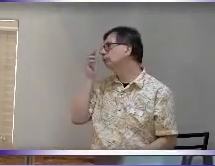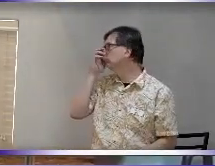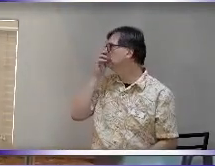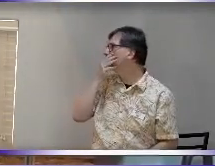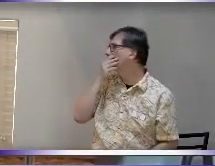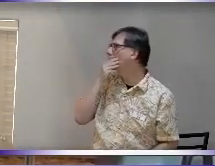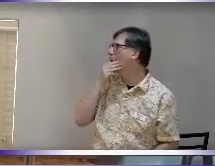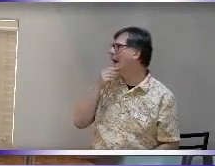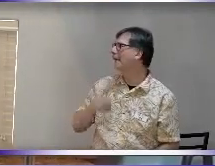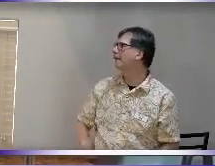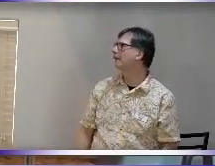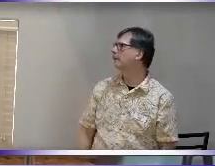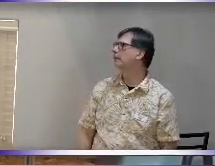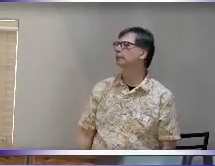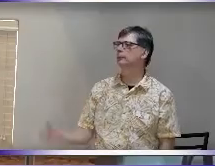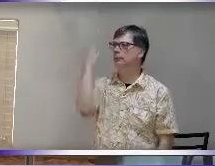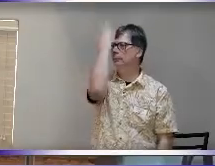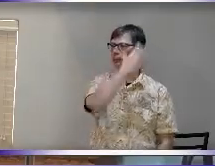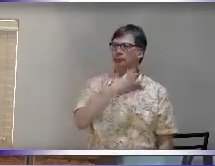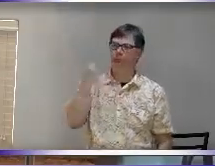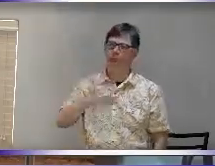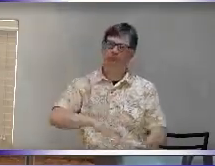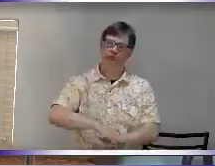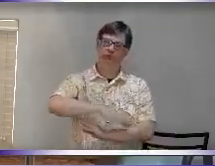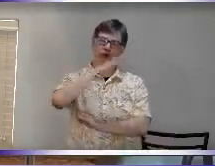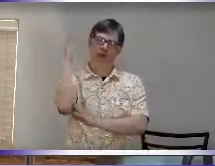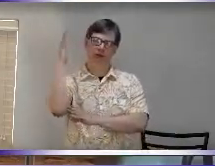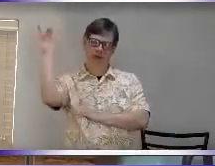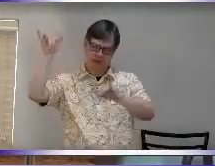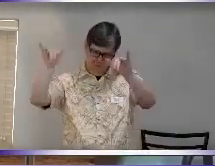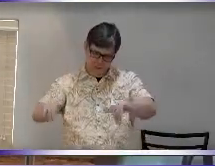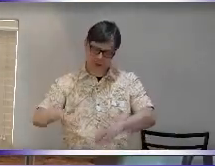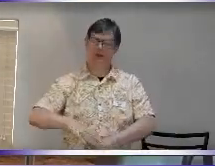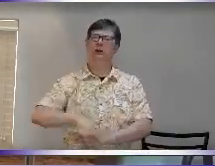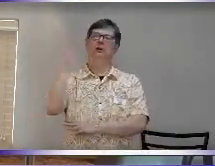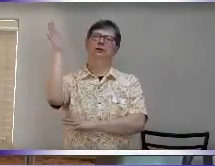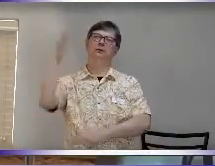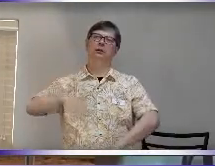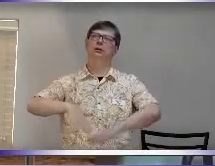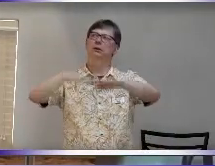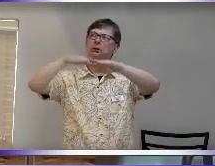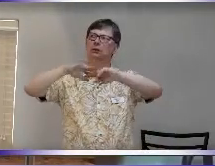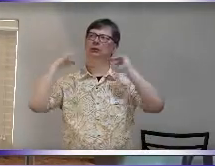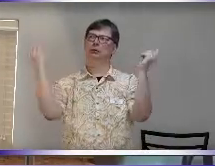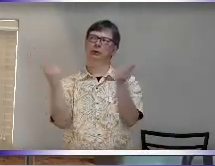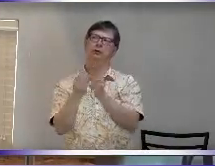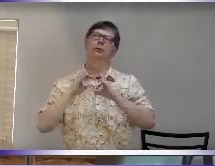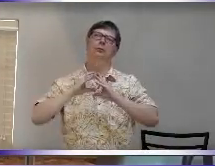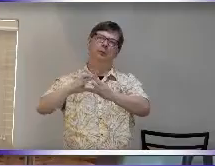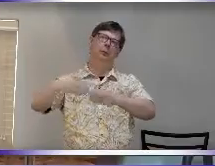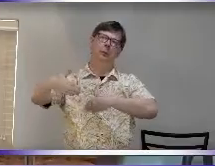thing, it's this picture of this beautiful sunset or sunrise, can't tell, with a crystal ball in front of it,